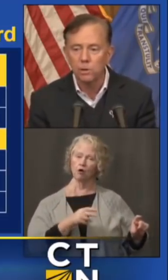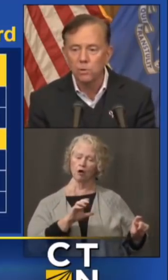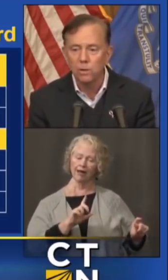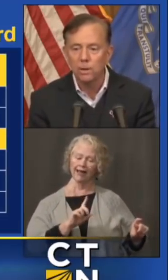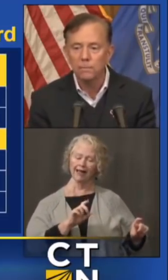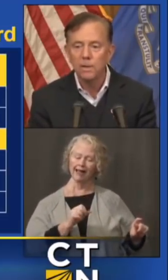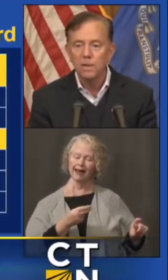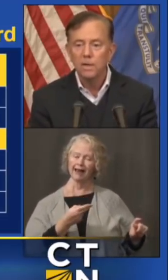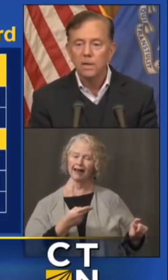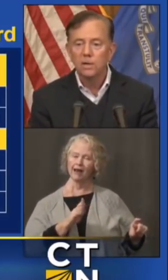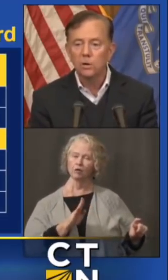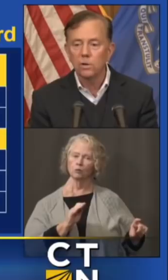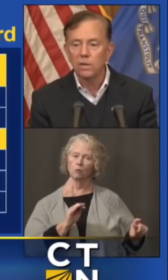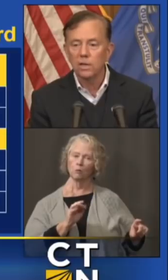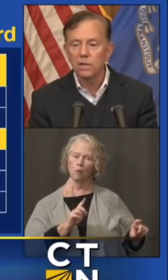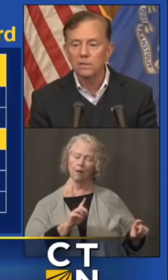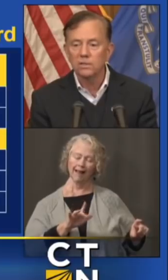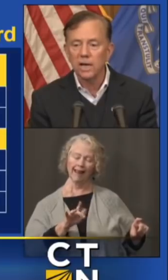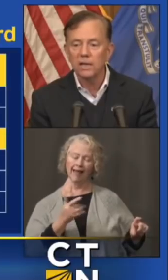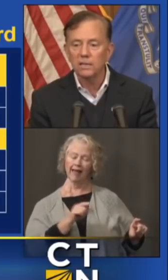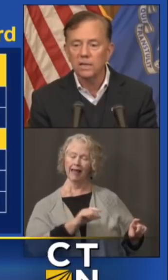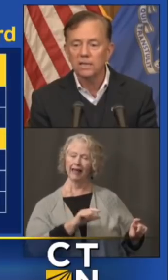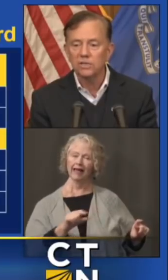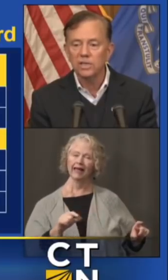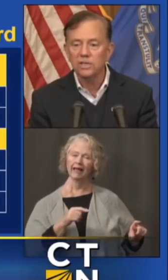light blue, go to the